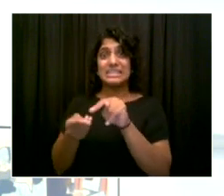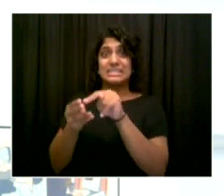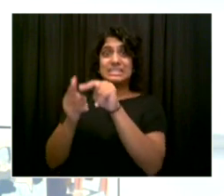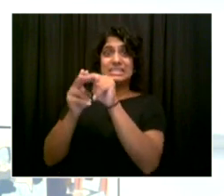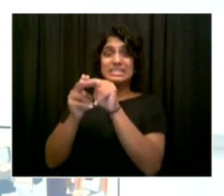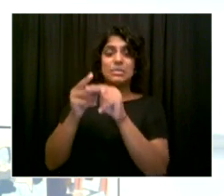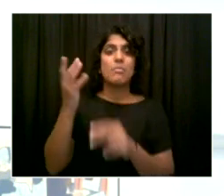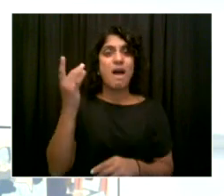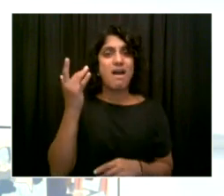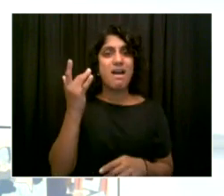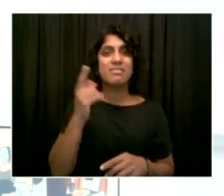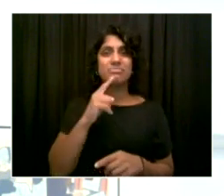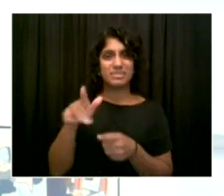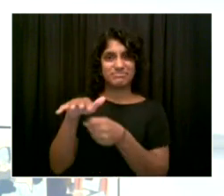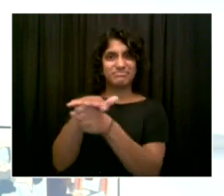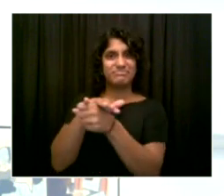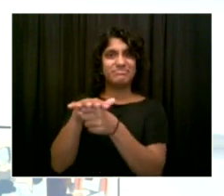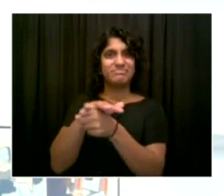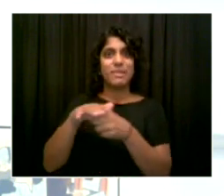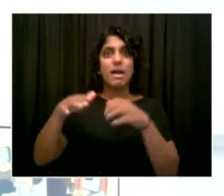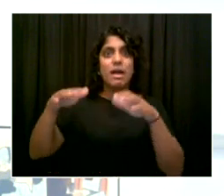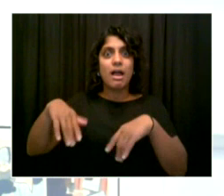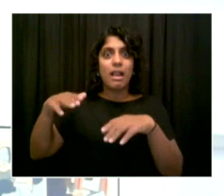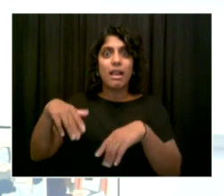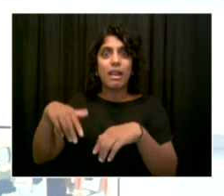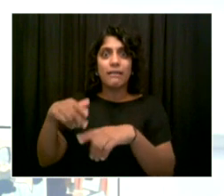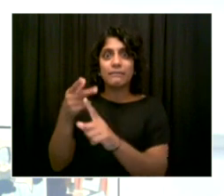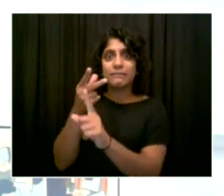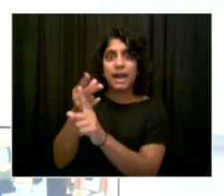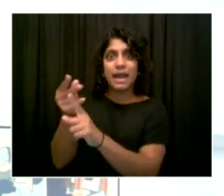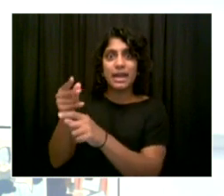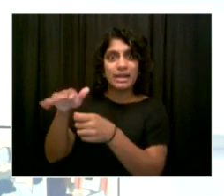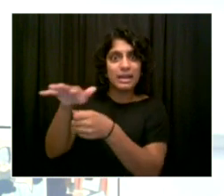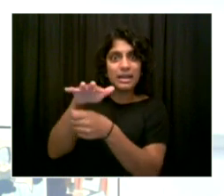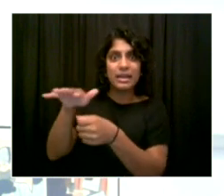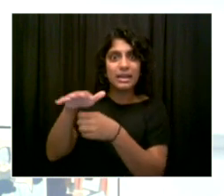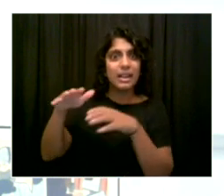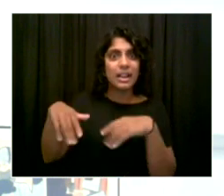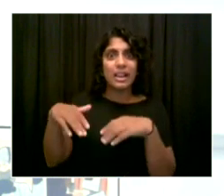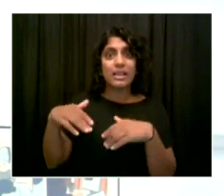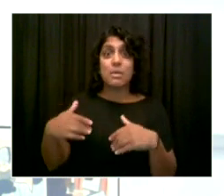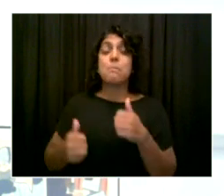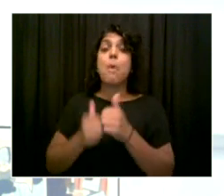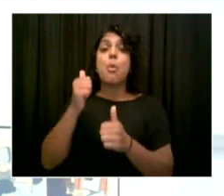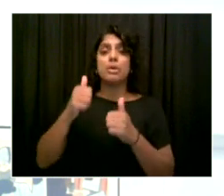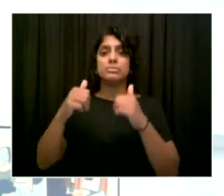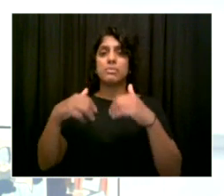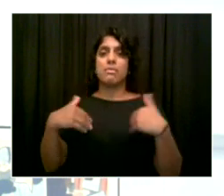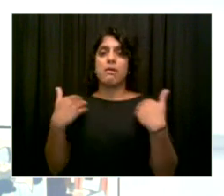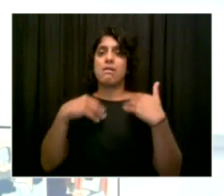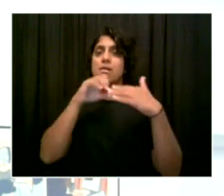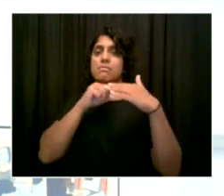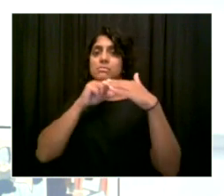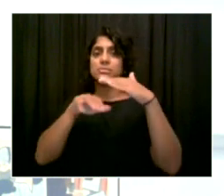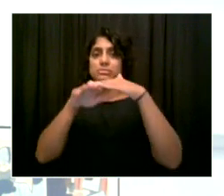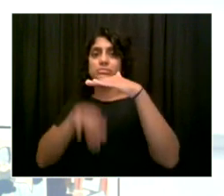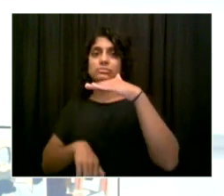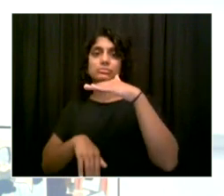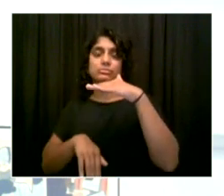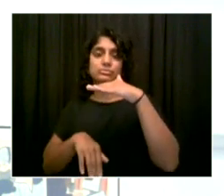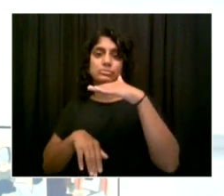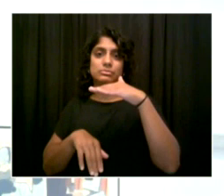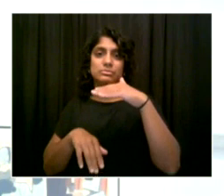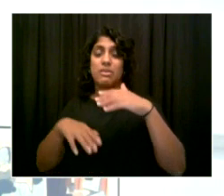unvaccinated individuals, particularly younger people who remain unvaccinated. And so we have to take the steps that